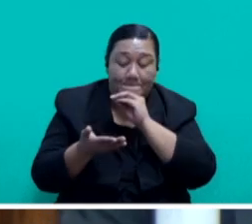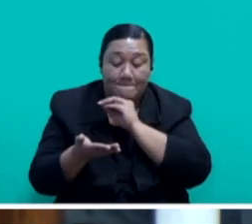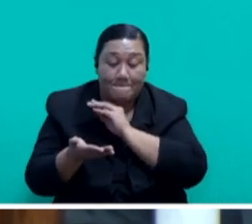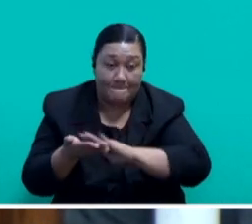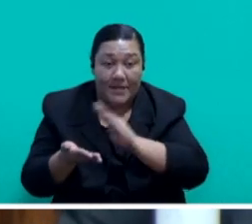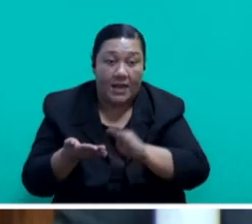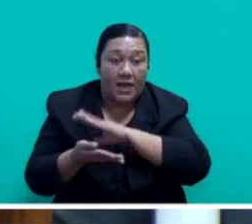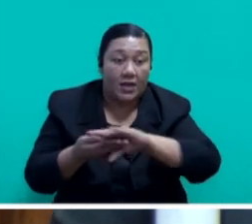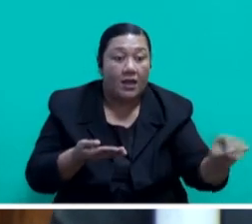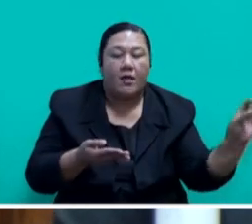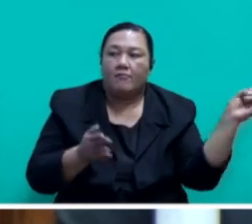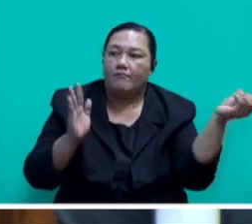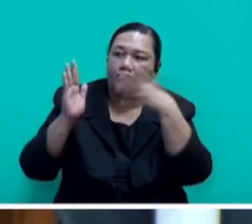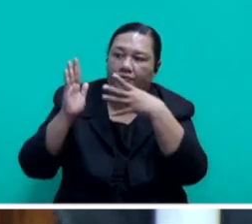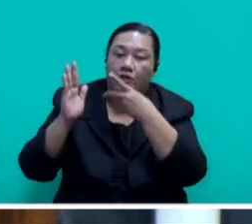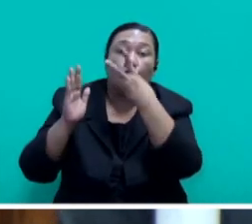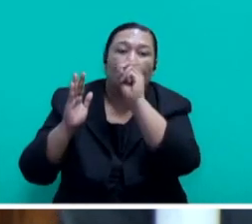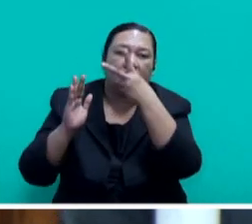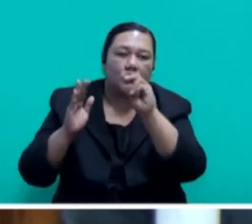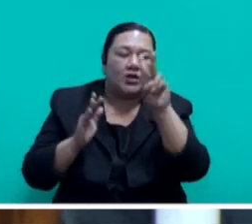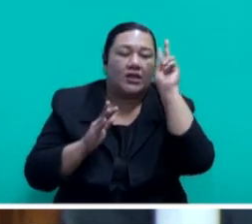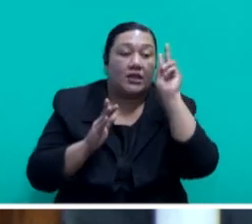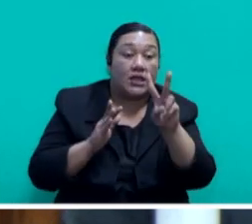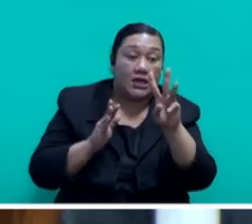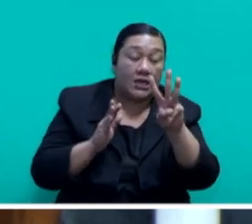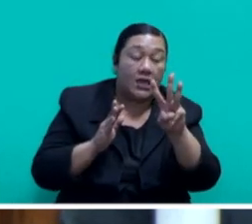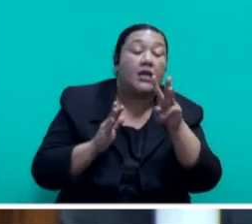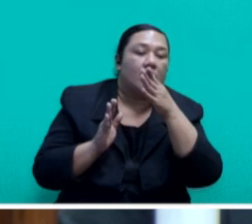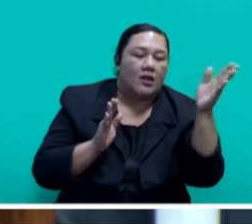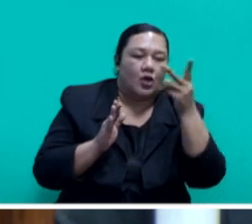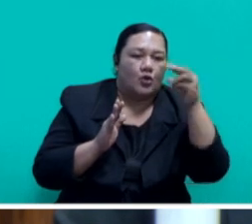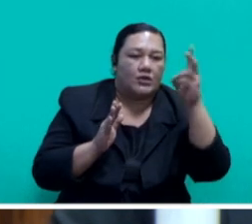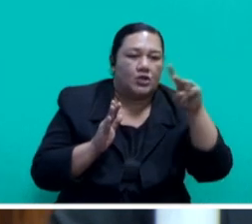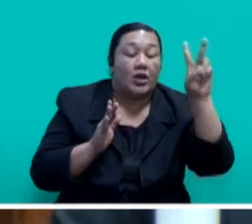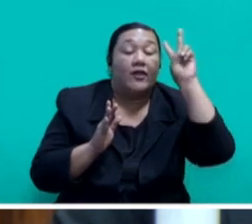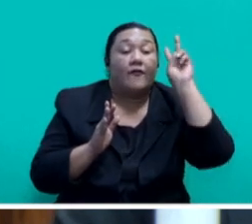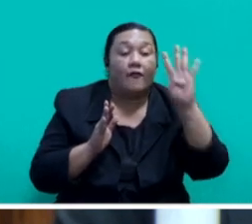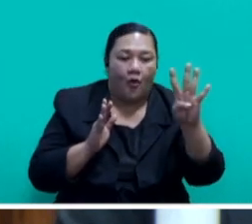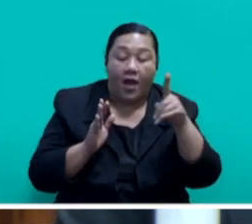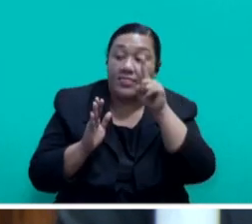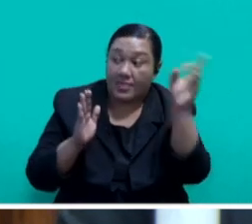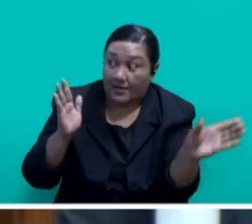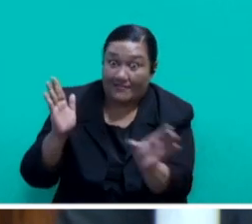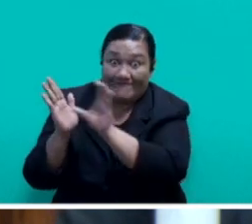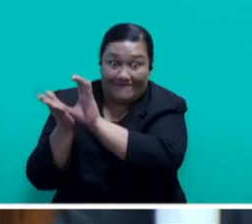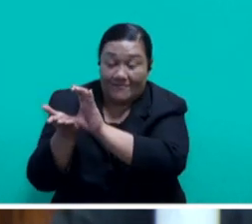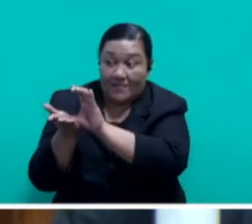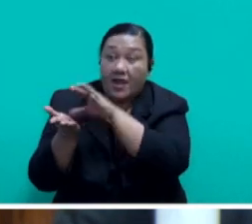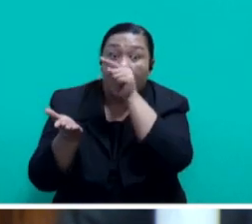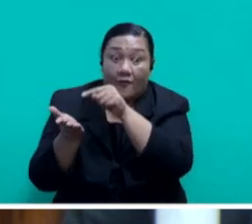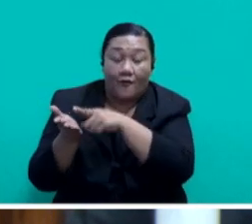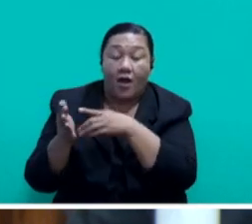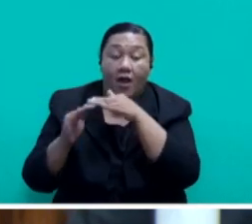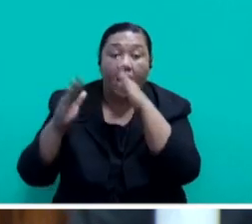2023-2024 national budget. This allocation will enable the Ministry to fulfill its mandate of providing accessible,